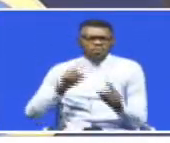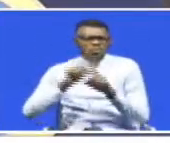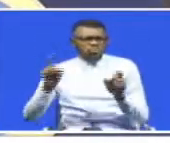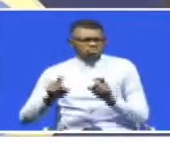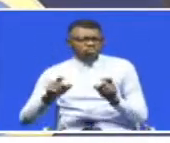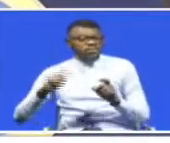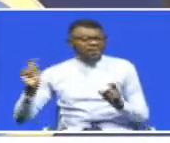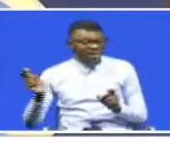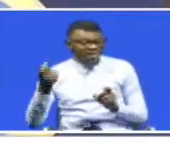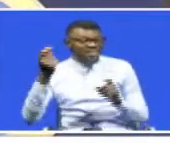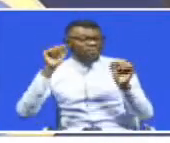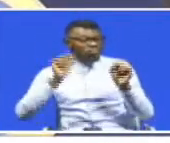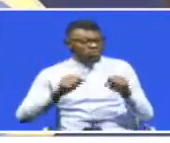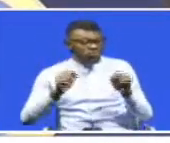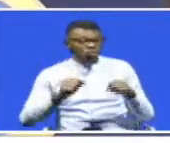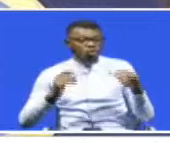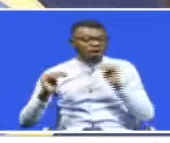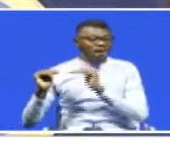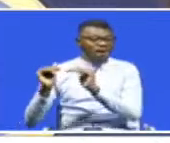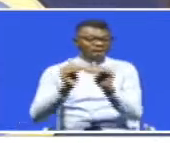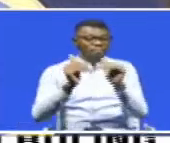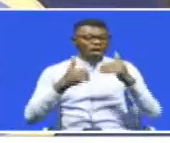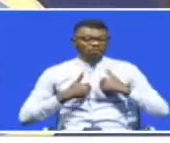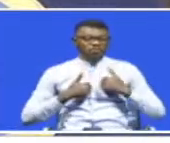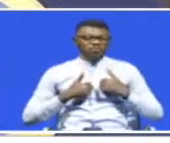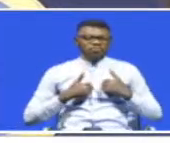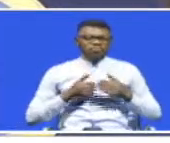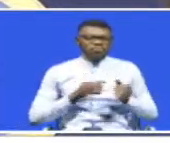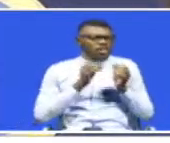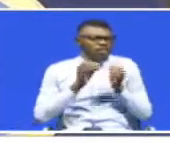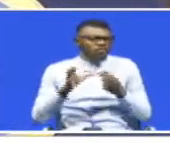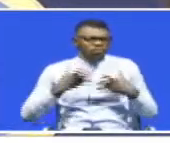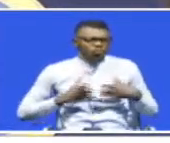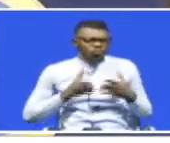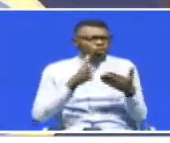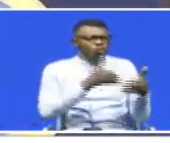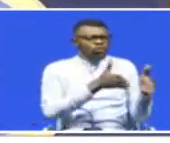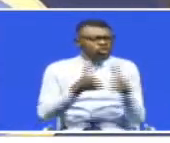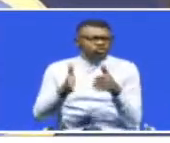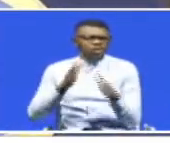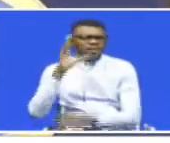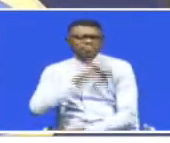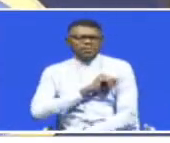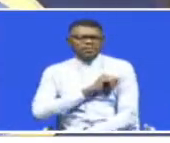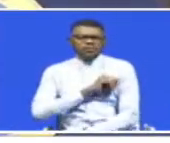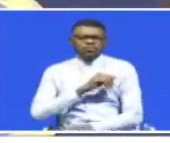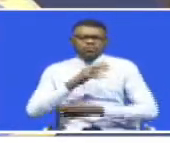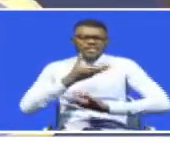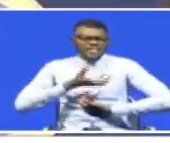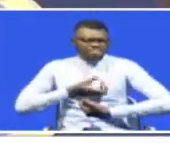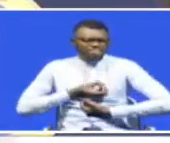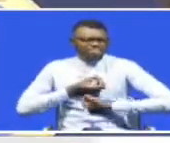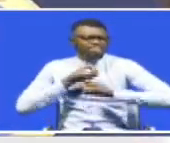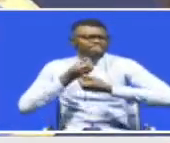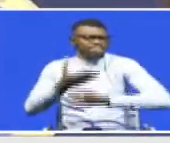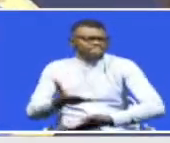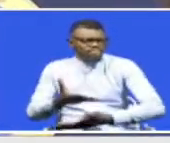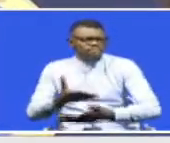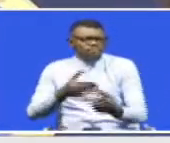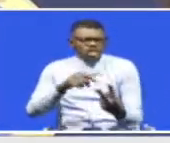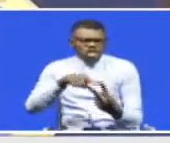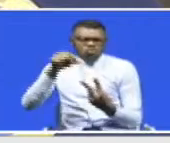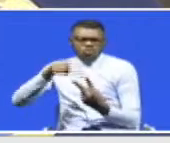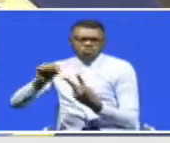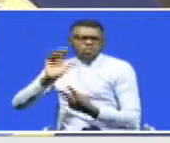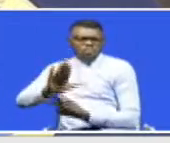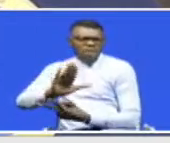be a democracy if the people are denied the opportunity to express their sovereign and supreme choice